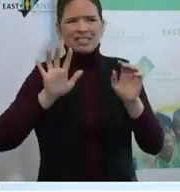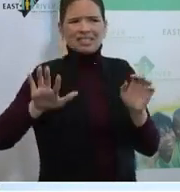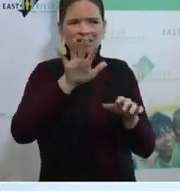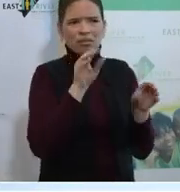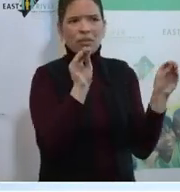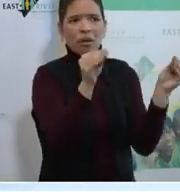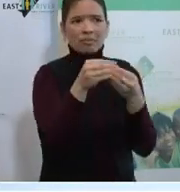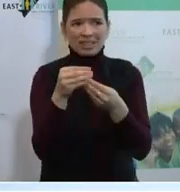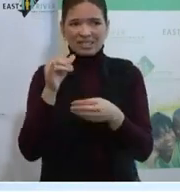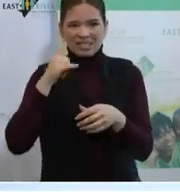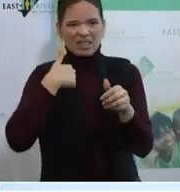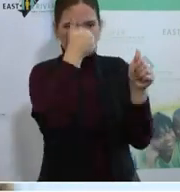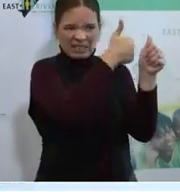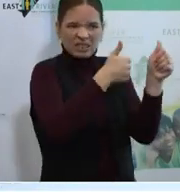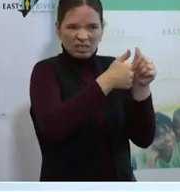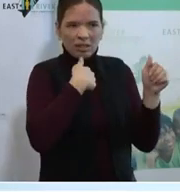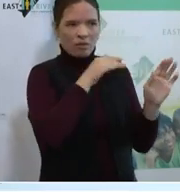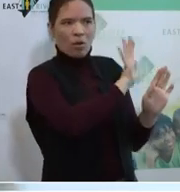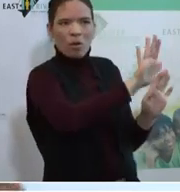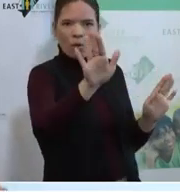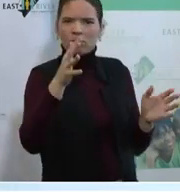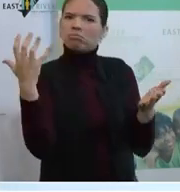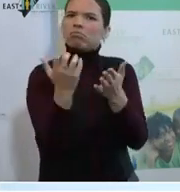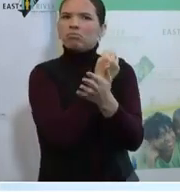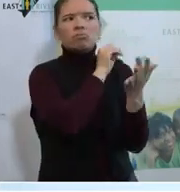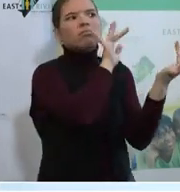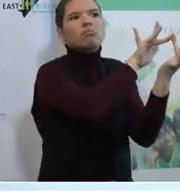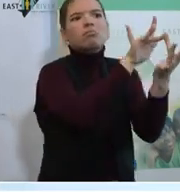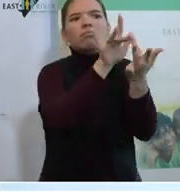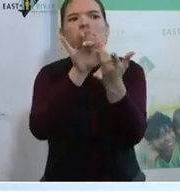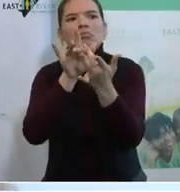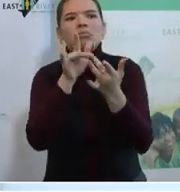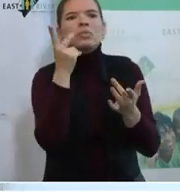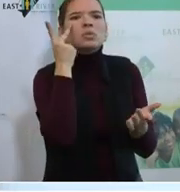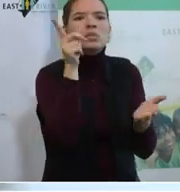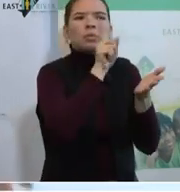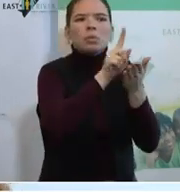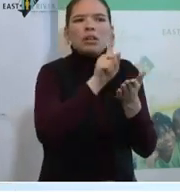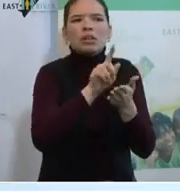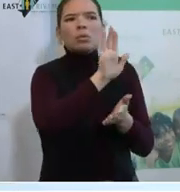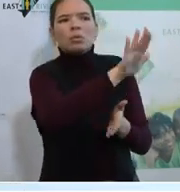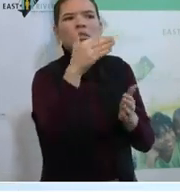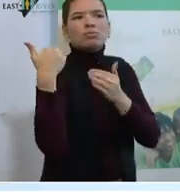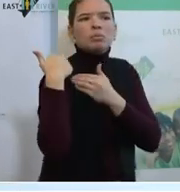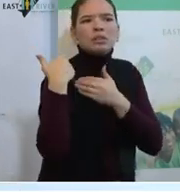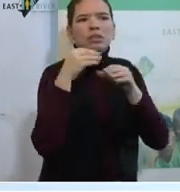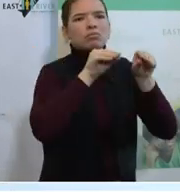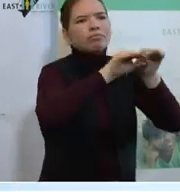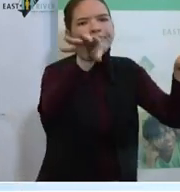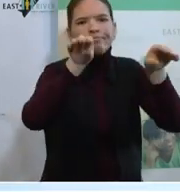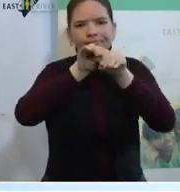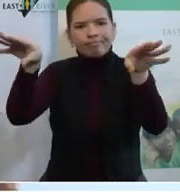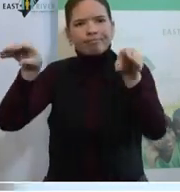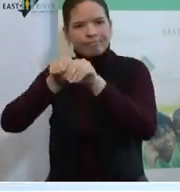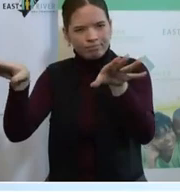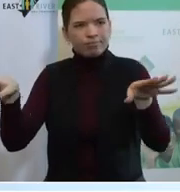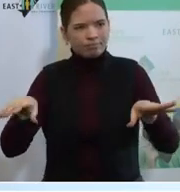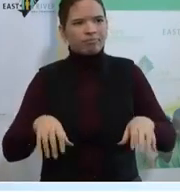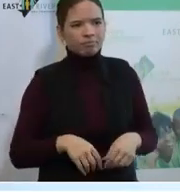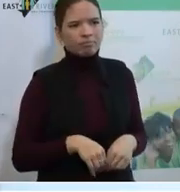day, somewhere, every week, to get that information out. And so we have a network of pastors that we work